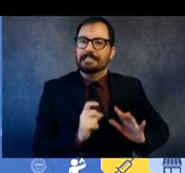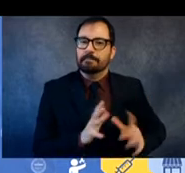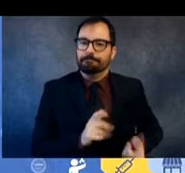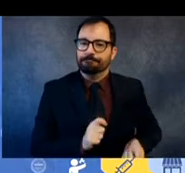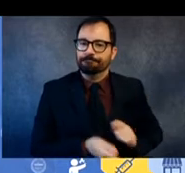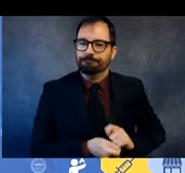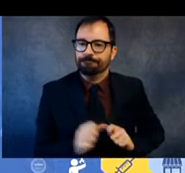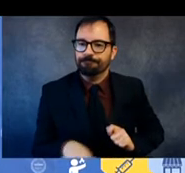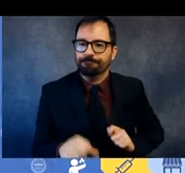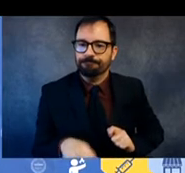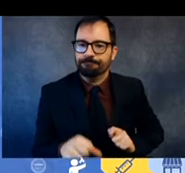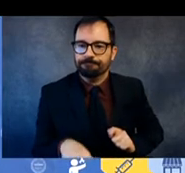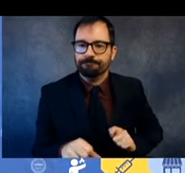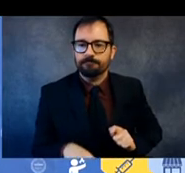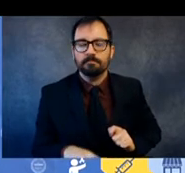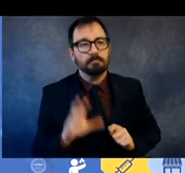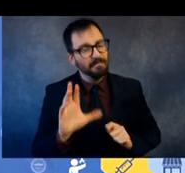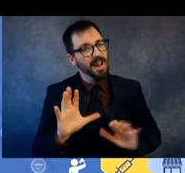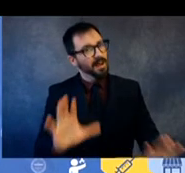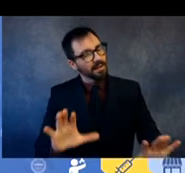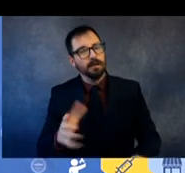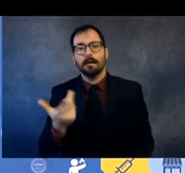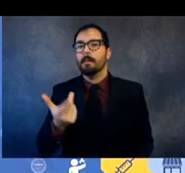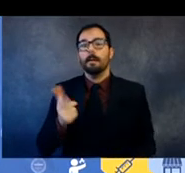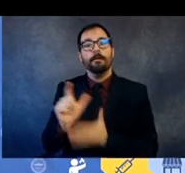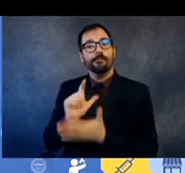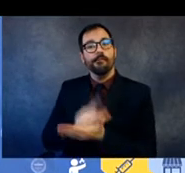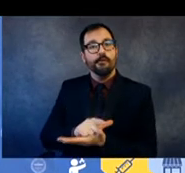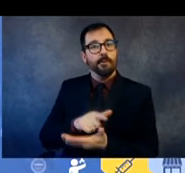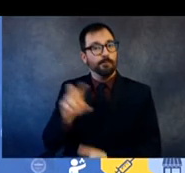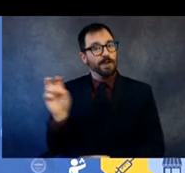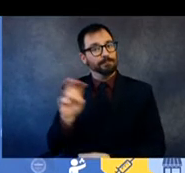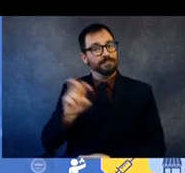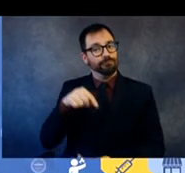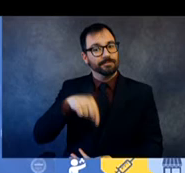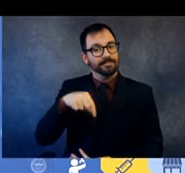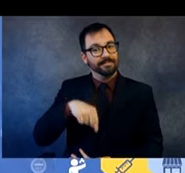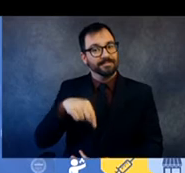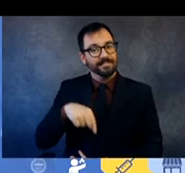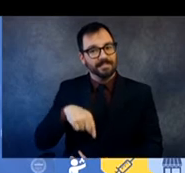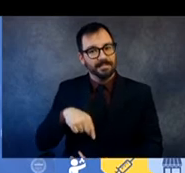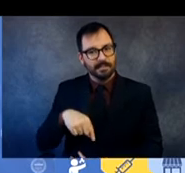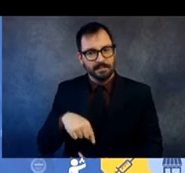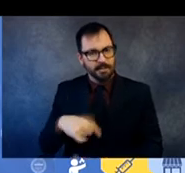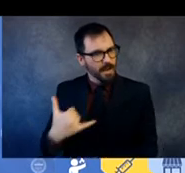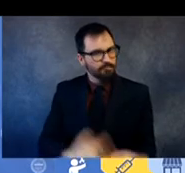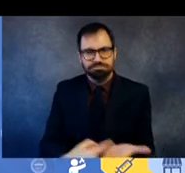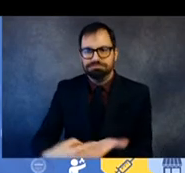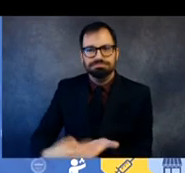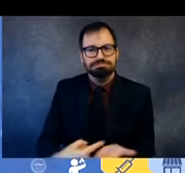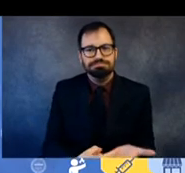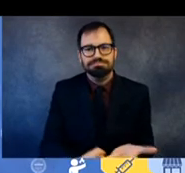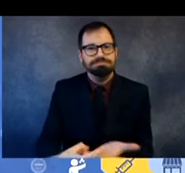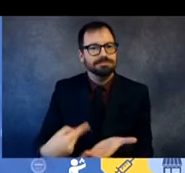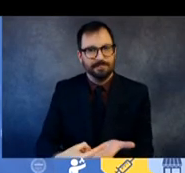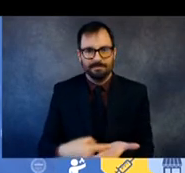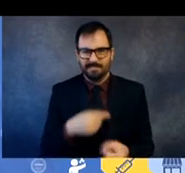I don't think it should be taken lightly that we have a transportation bill that's being debated right now. And if we don't have the cooperation